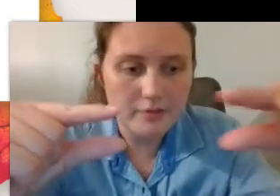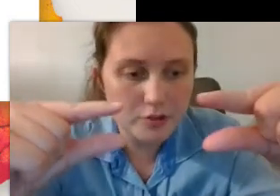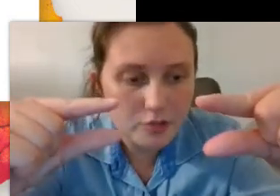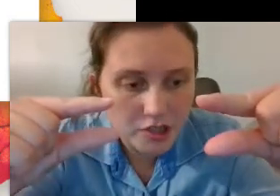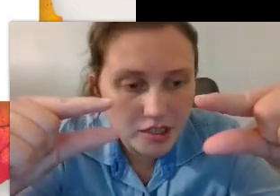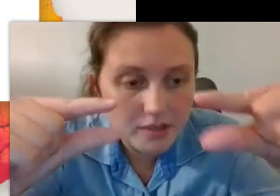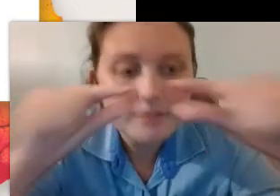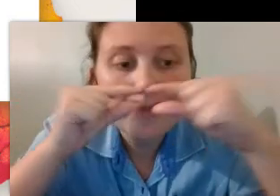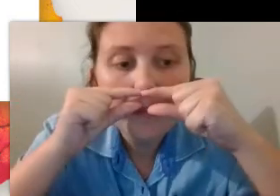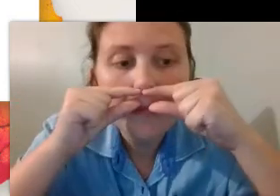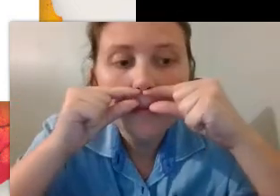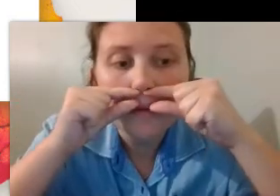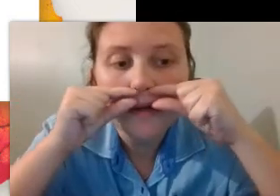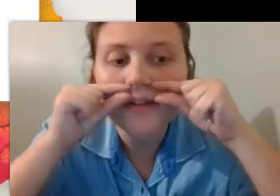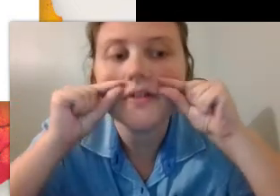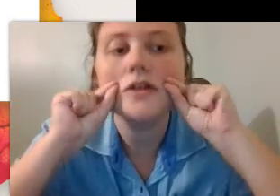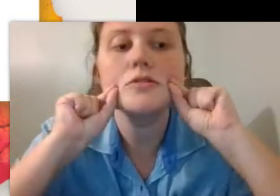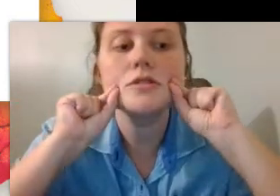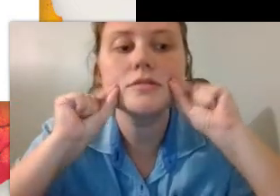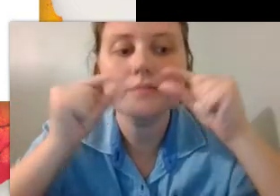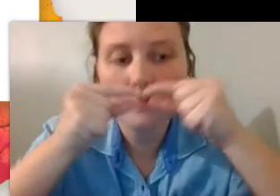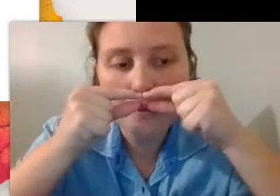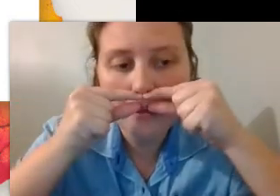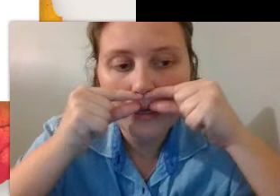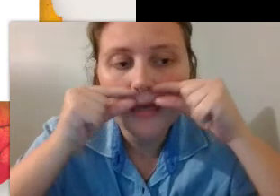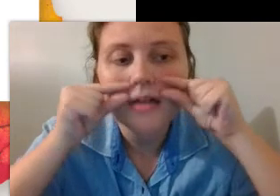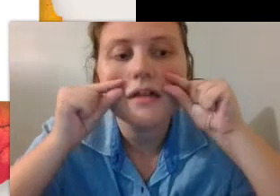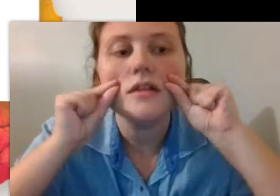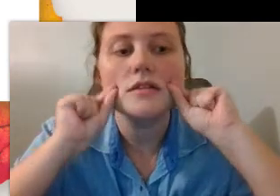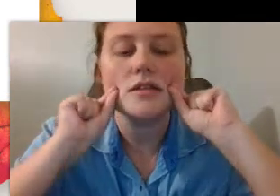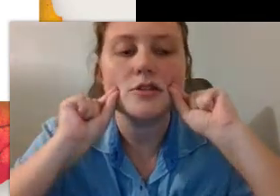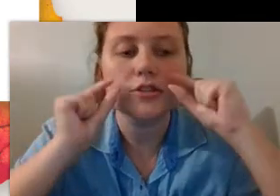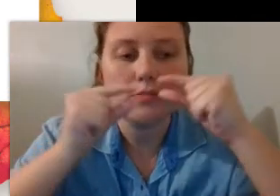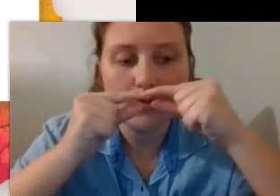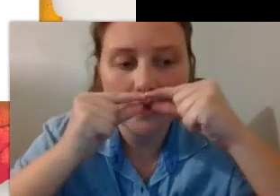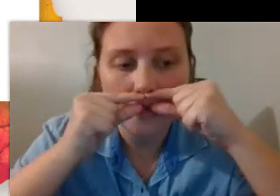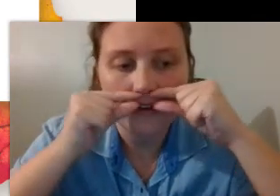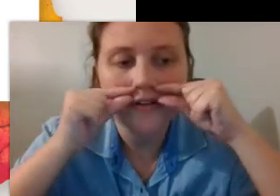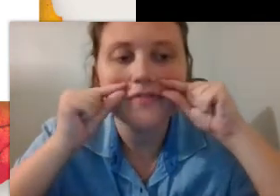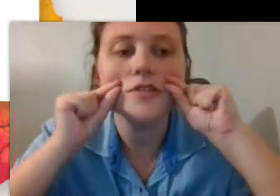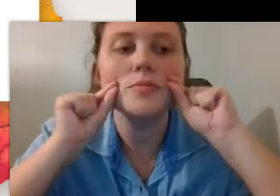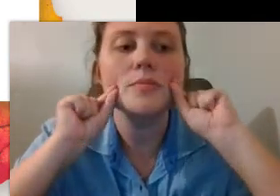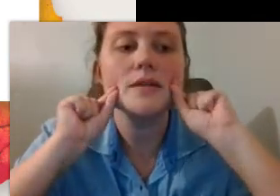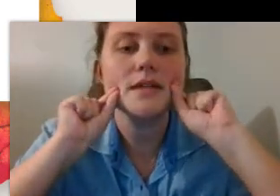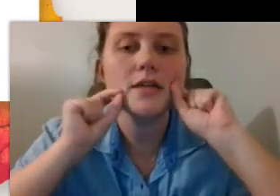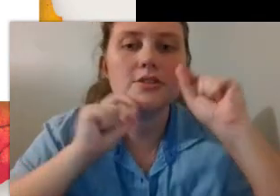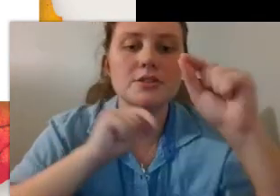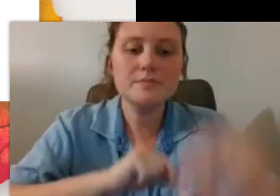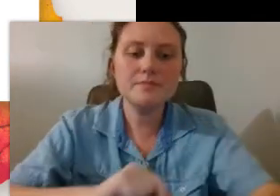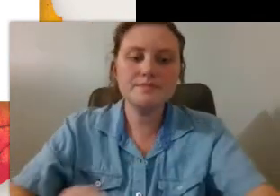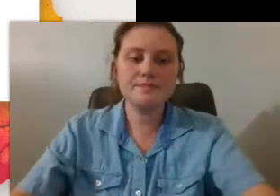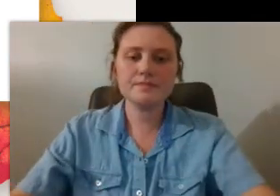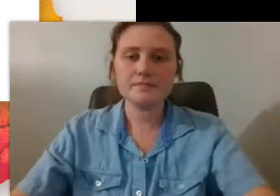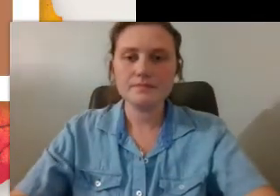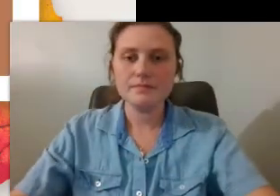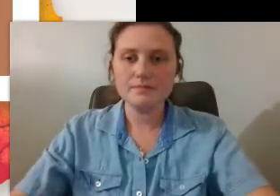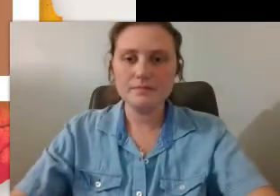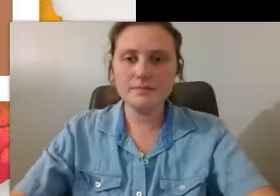Mustache. We're going to have 2 G's put under your nose. Looks like you're smoothing out your invisible mustache.